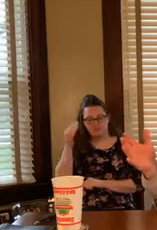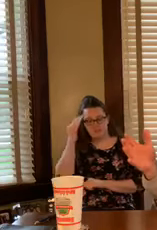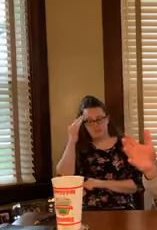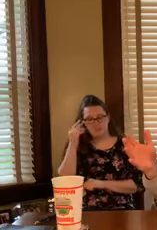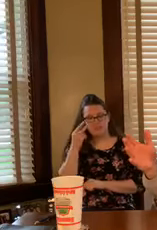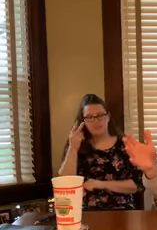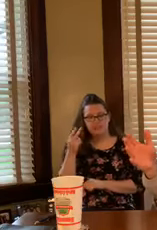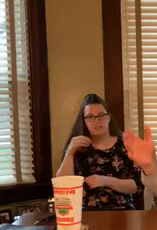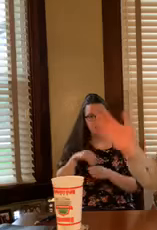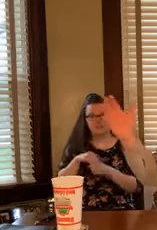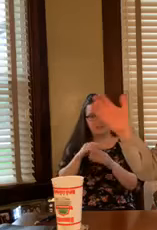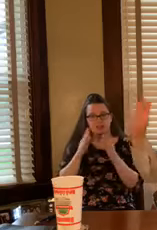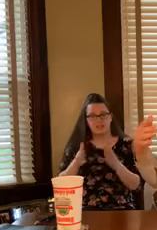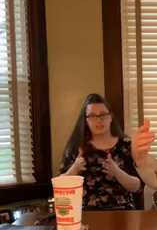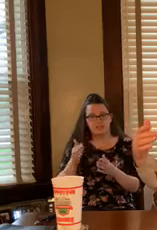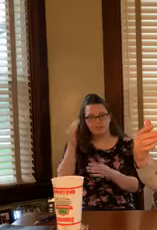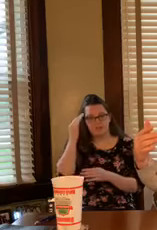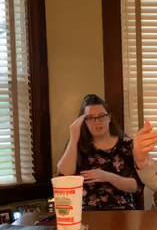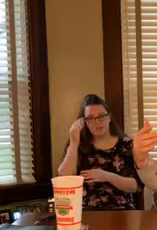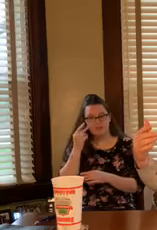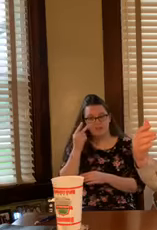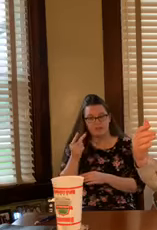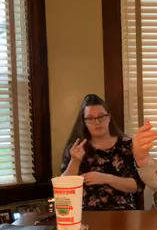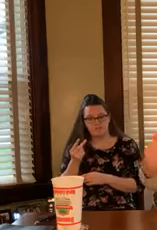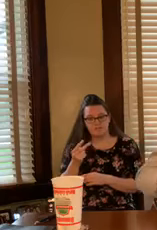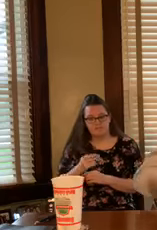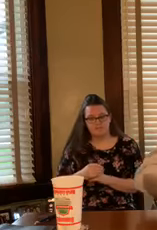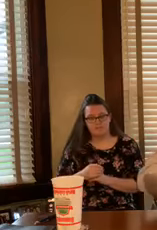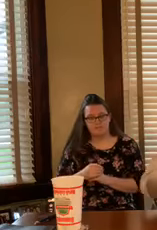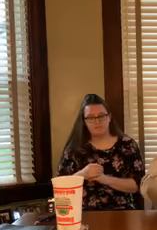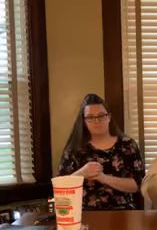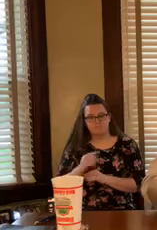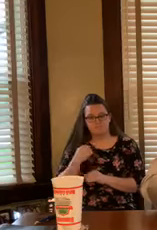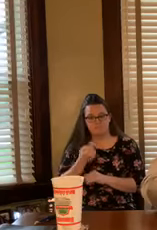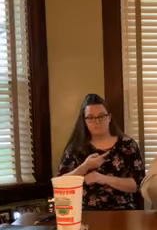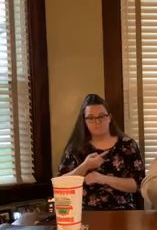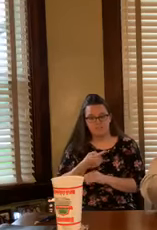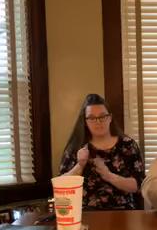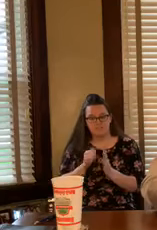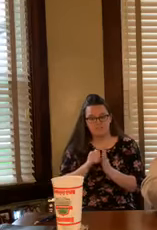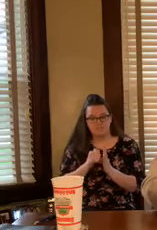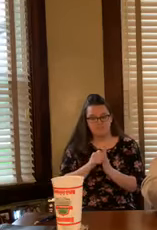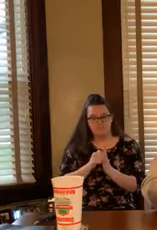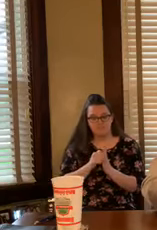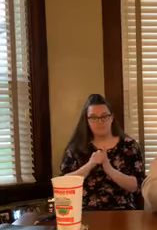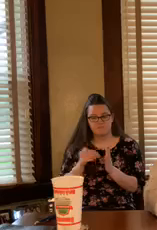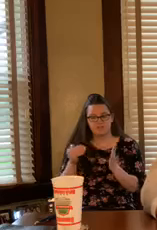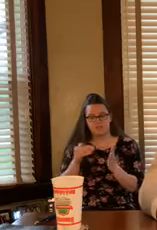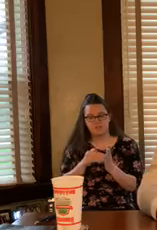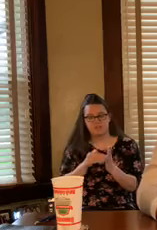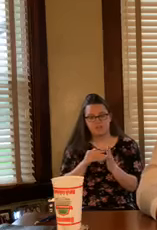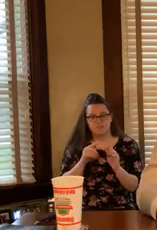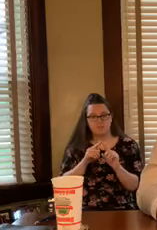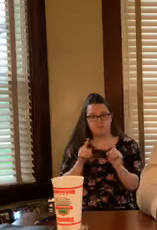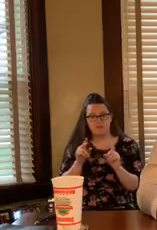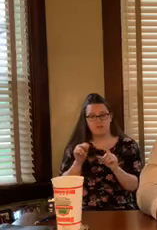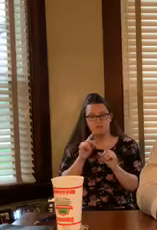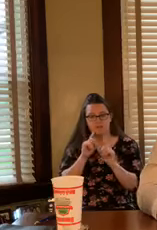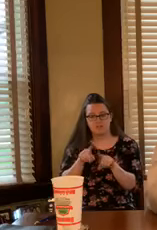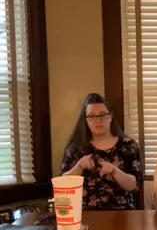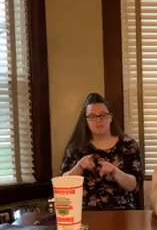in the house. She knows she saw us. And she begins to knock. But there's no